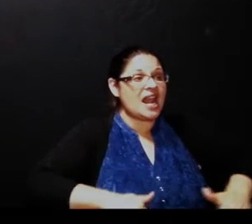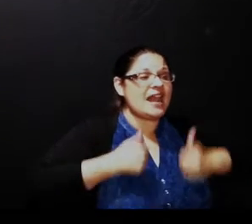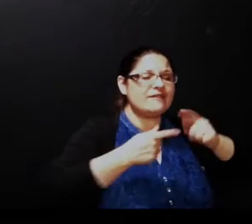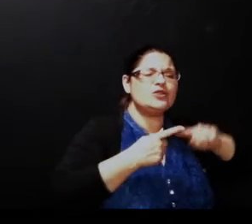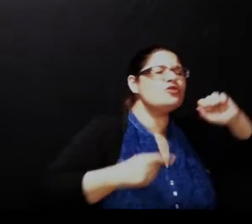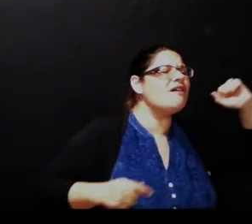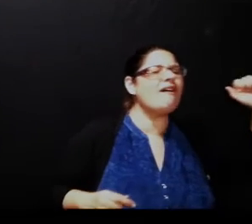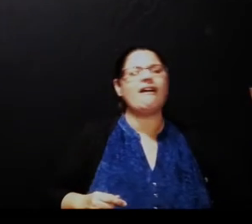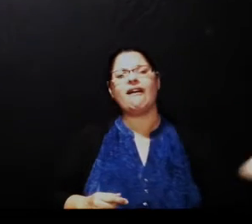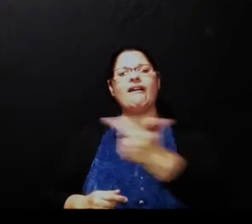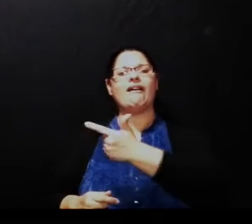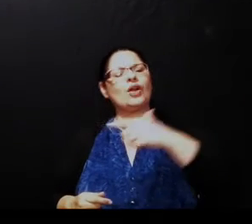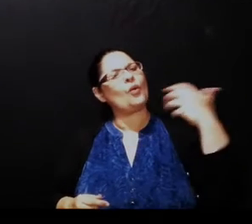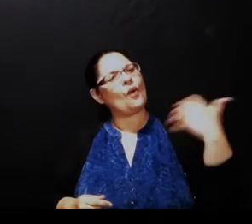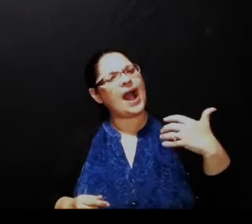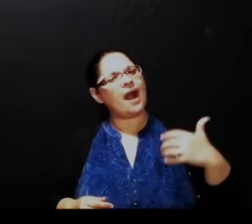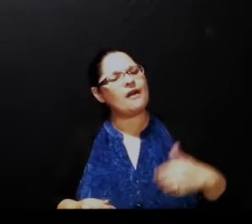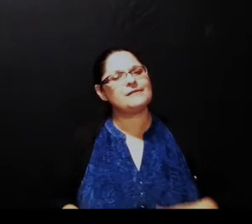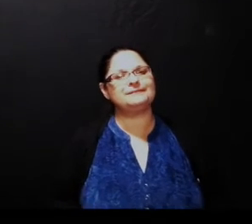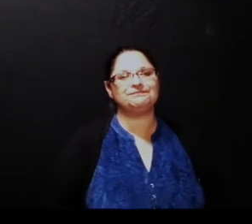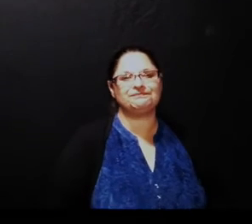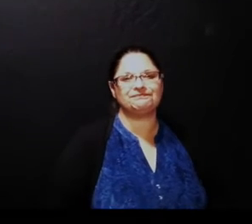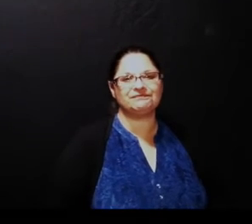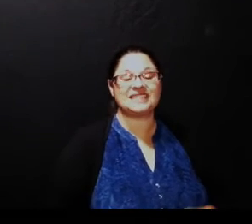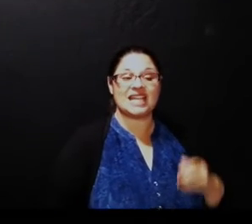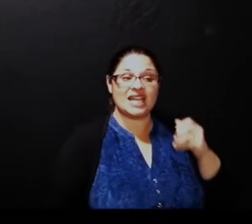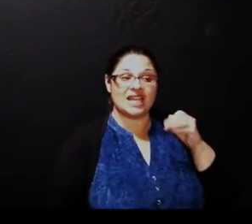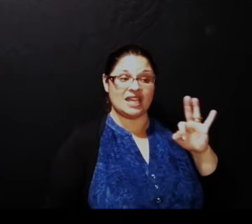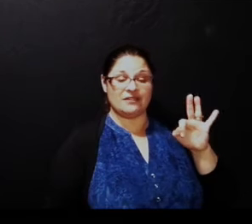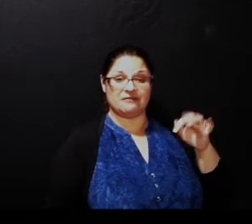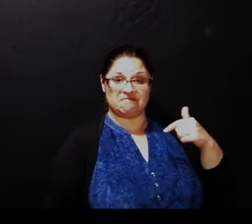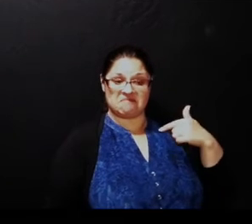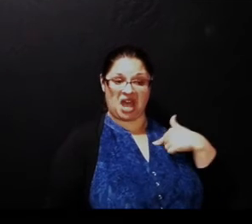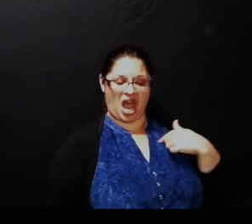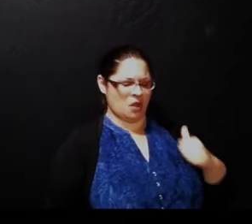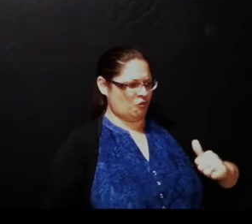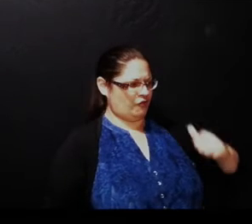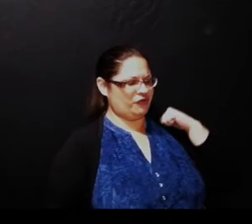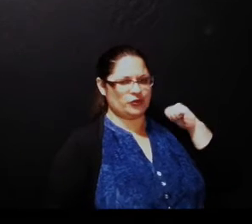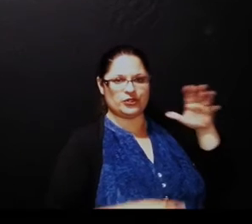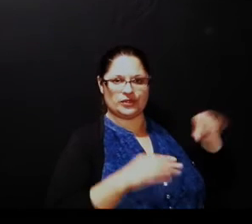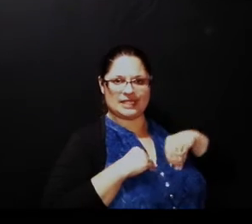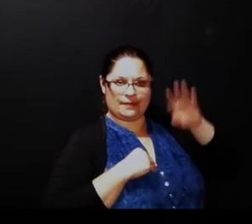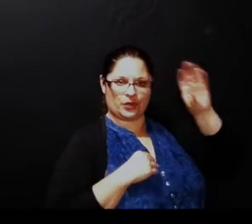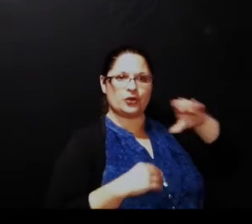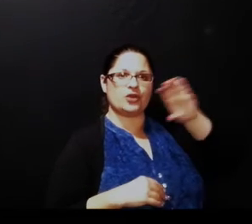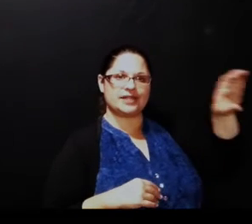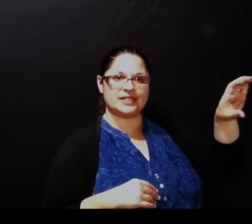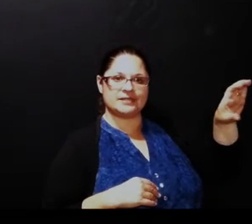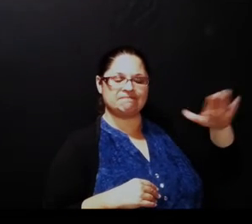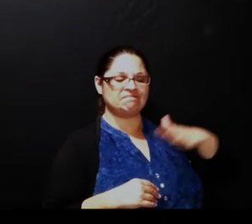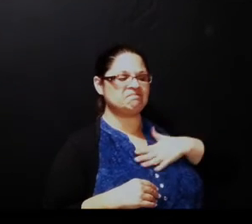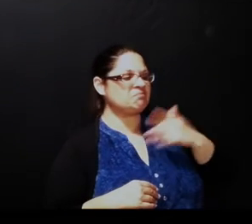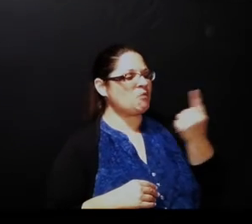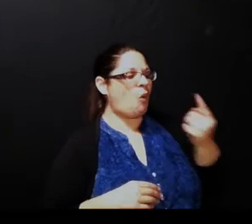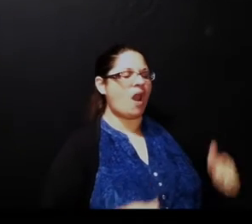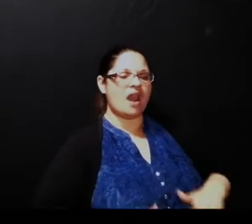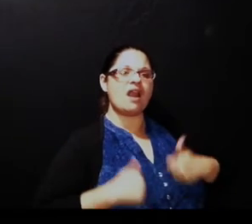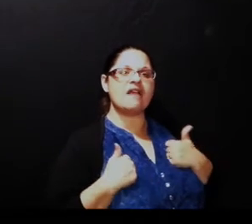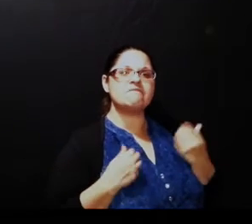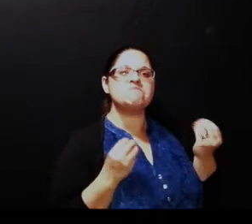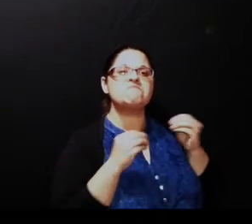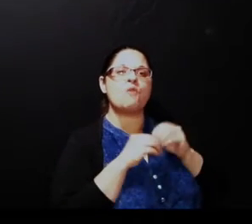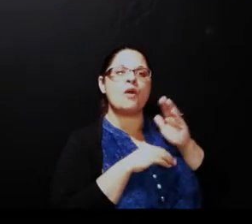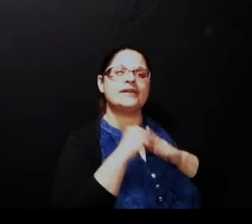I were to refuse the cross, Jesus says, my solitary life would be more comfortable. I